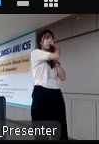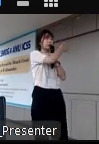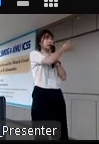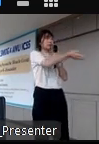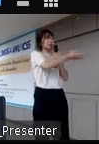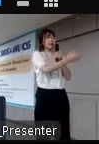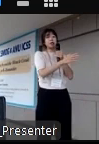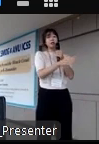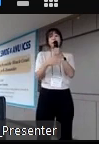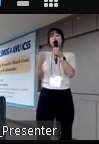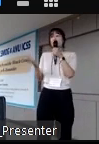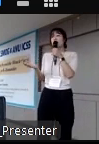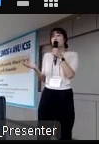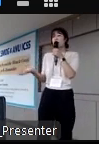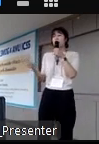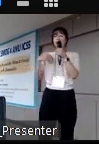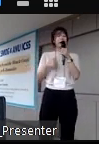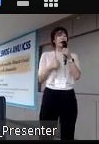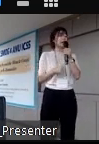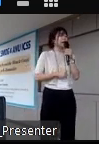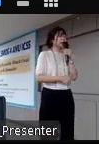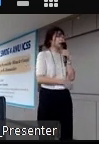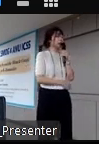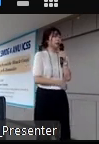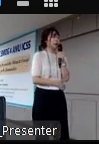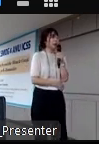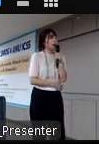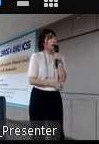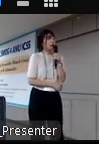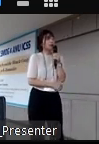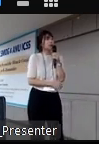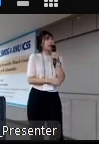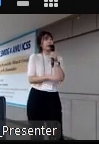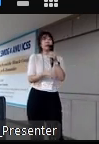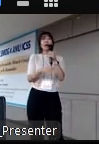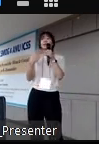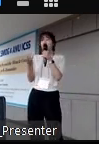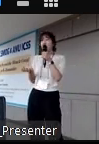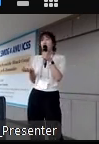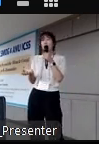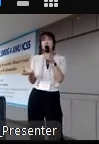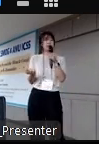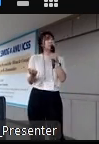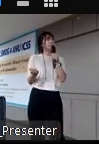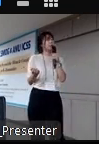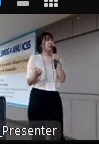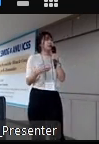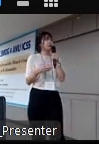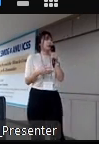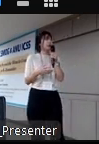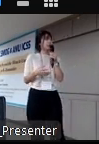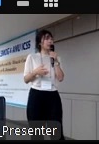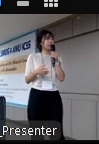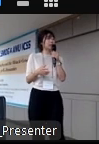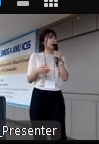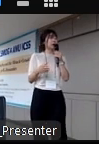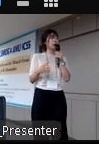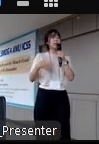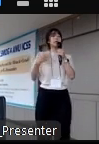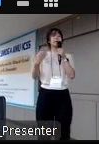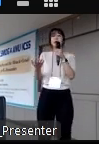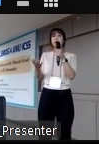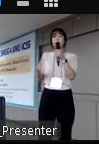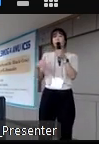So the implications are exactly the same as in the verbal domain. Loci are not semantic indices because semantic indices are